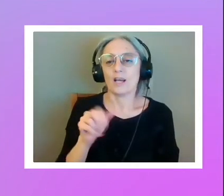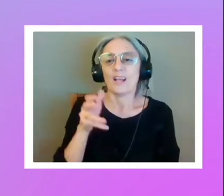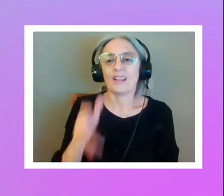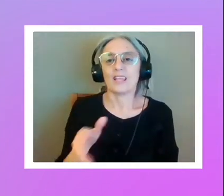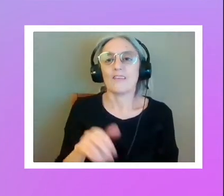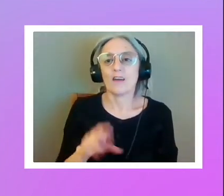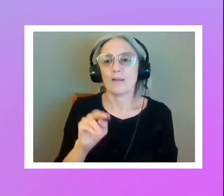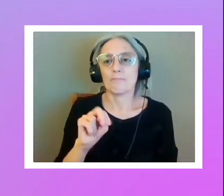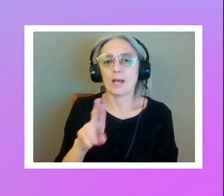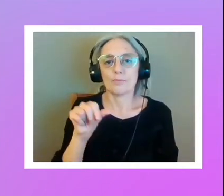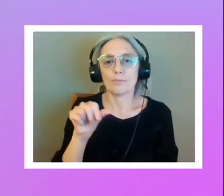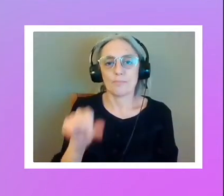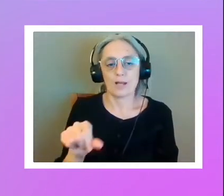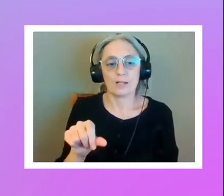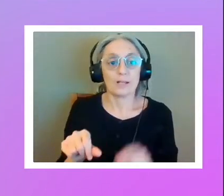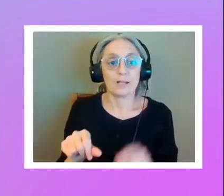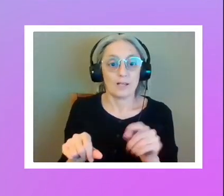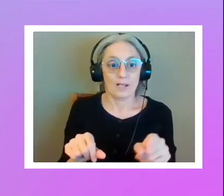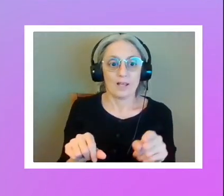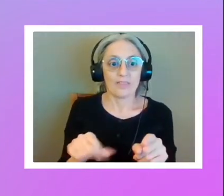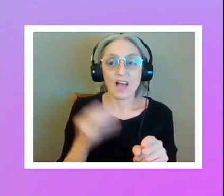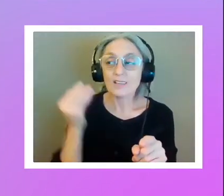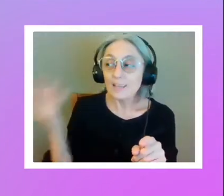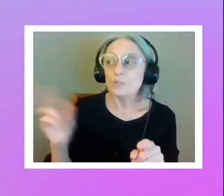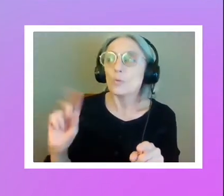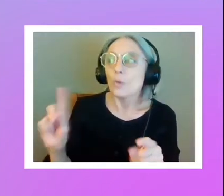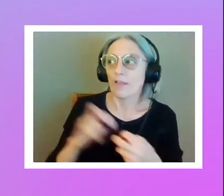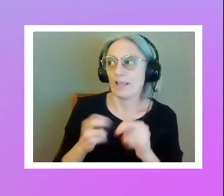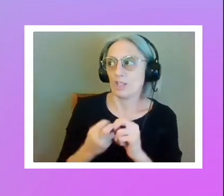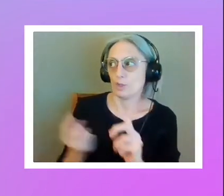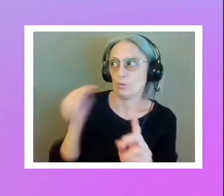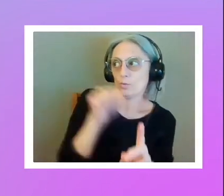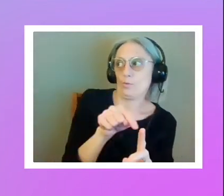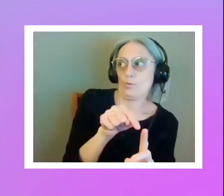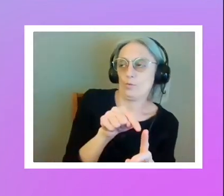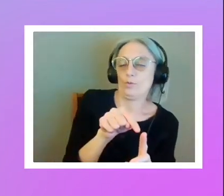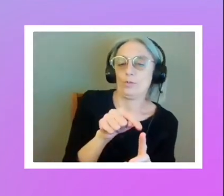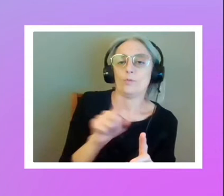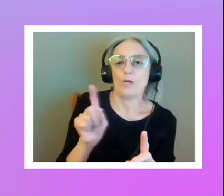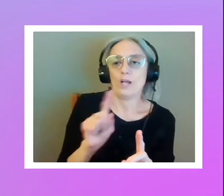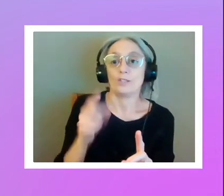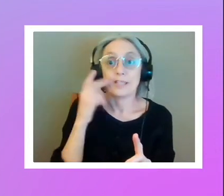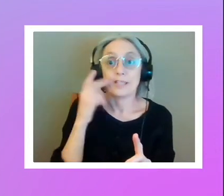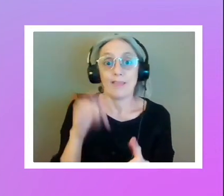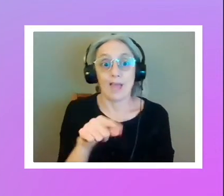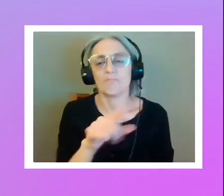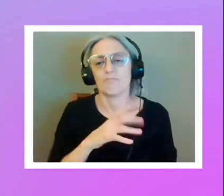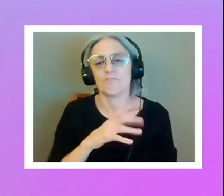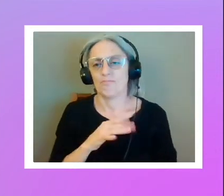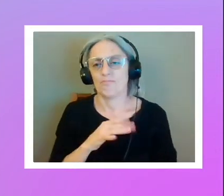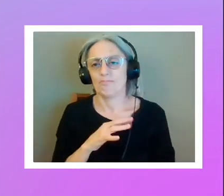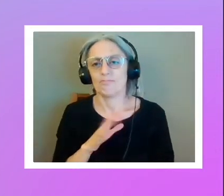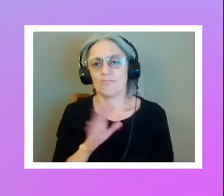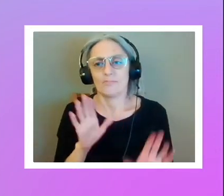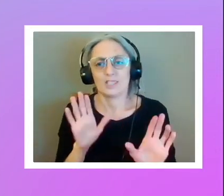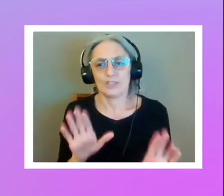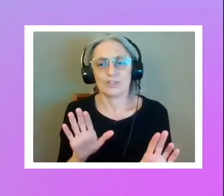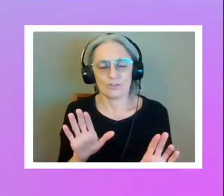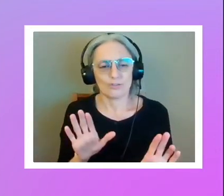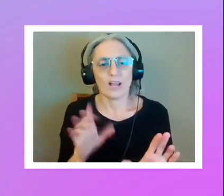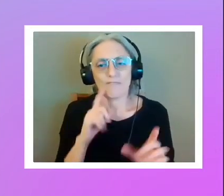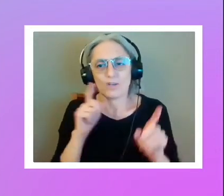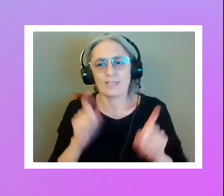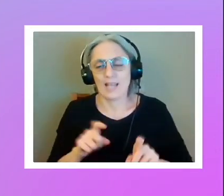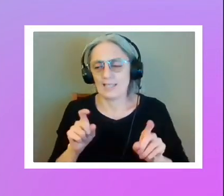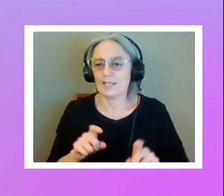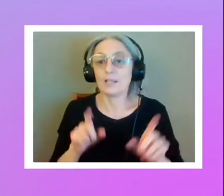giving you where the issue is. You see that? So this is really, really nice and a really great way to test not only your